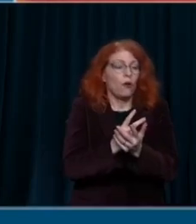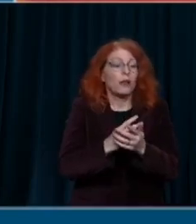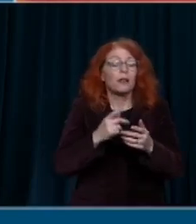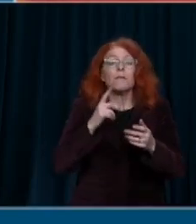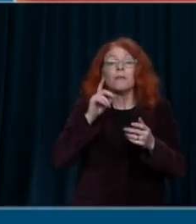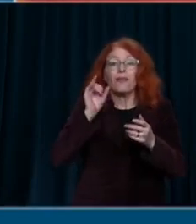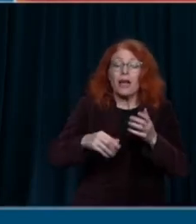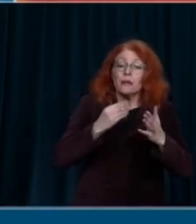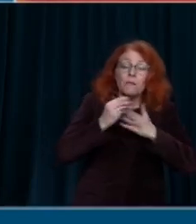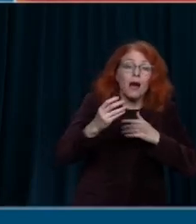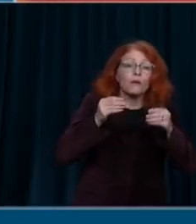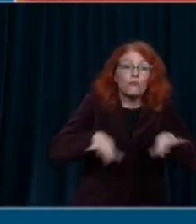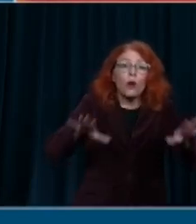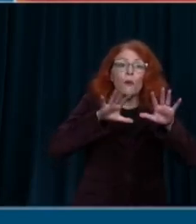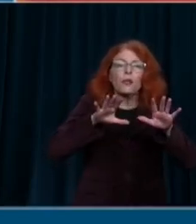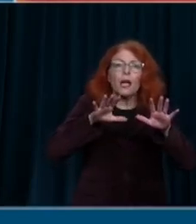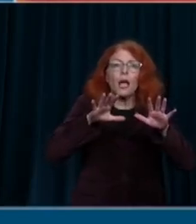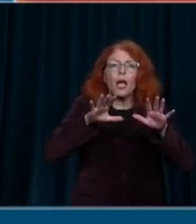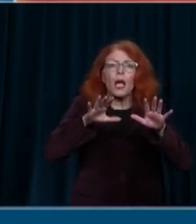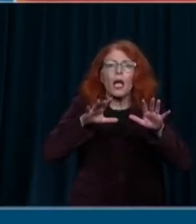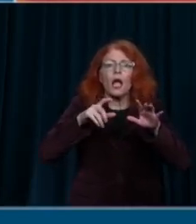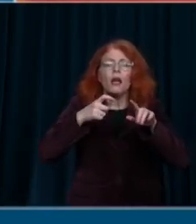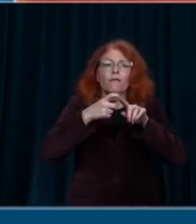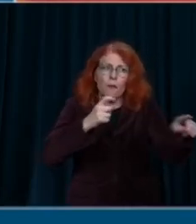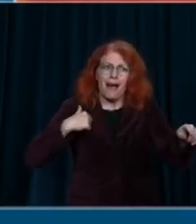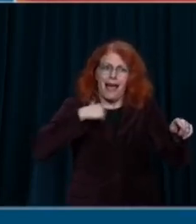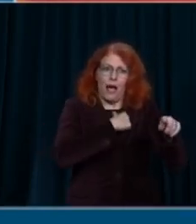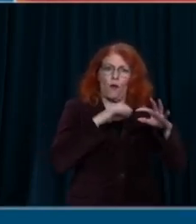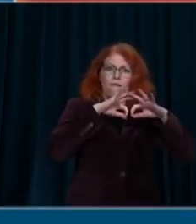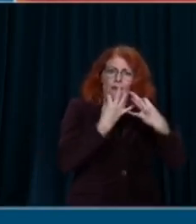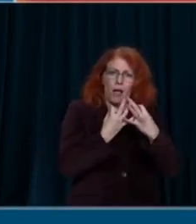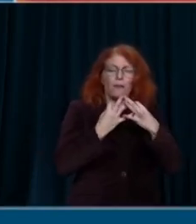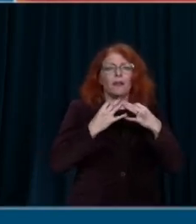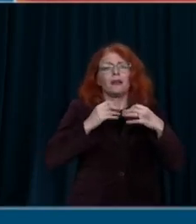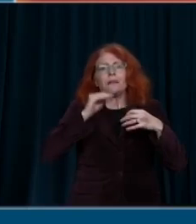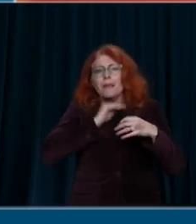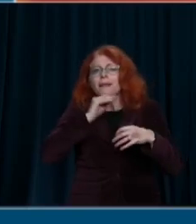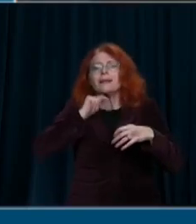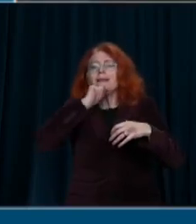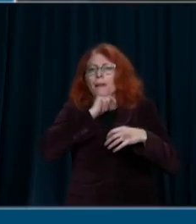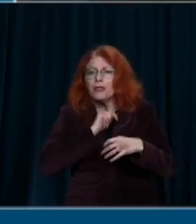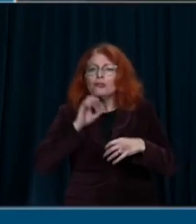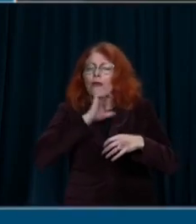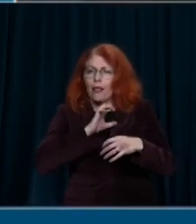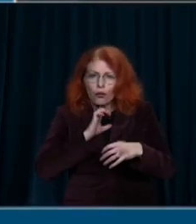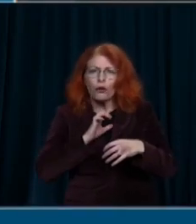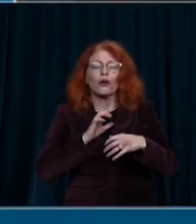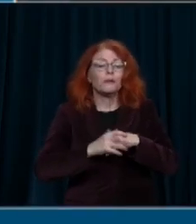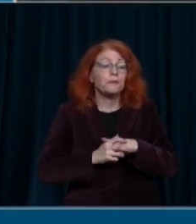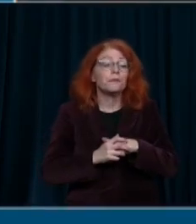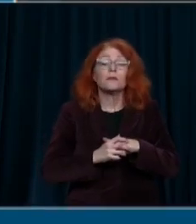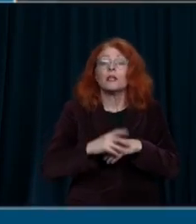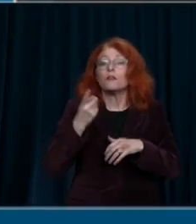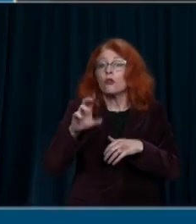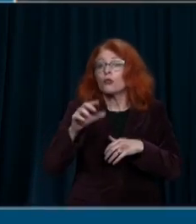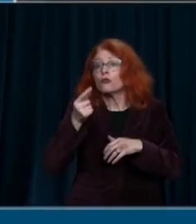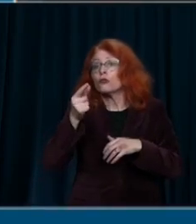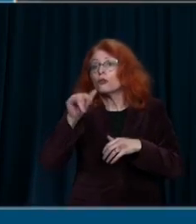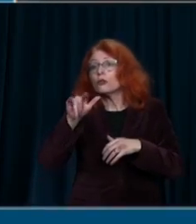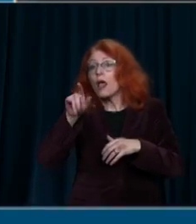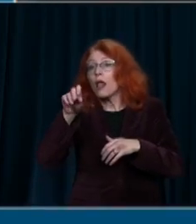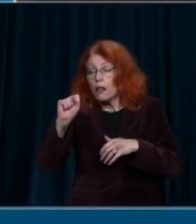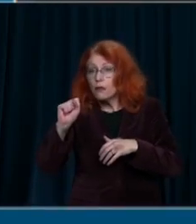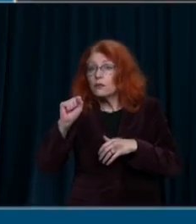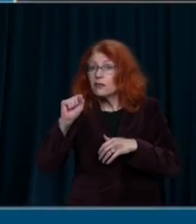is buying properties out from under our families in our district across Mesa, Tempe, and Chandler. Dr. Giles, is that the answer?